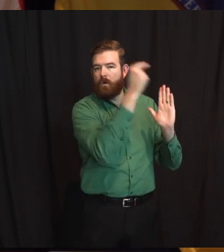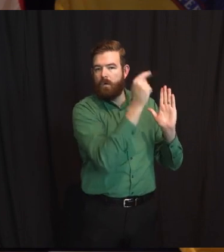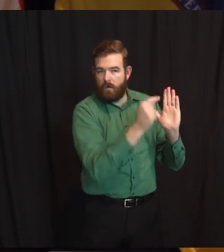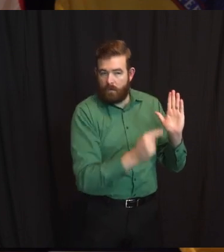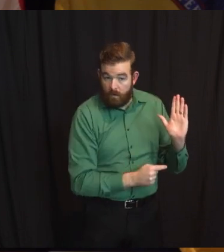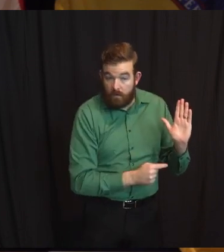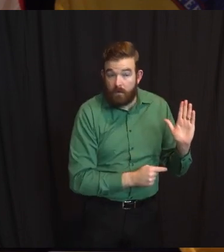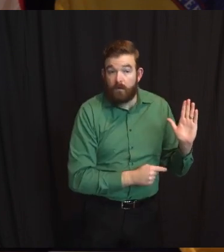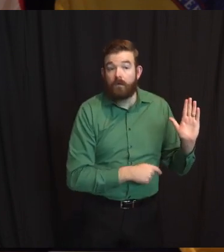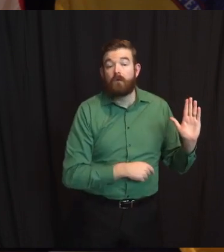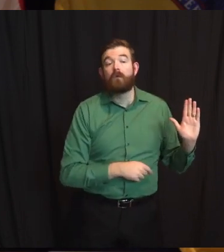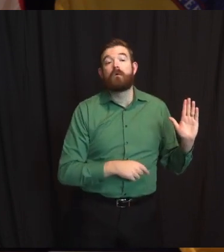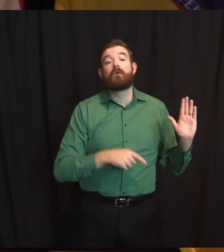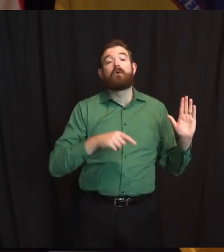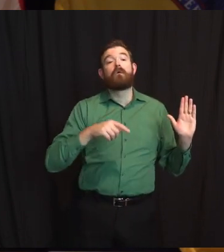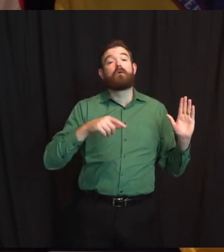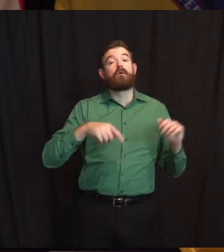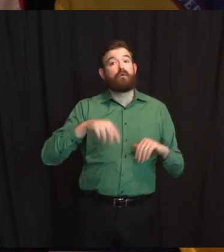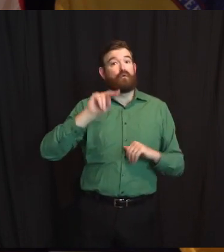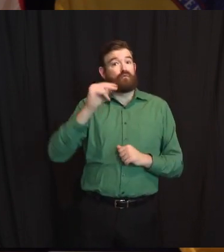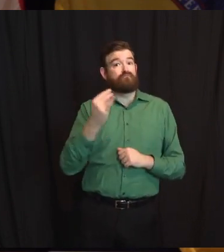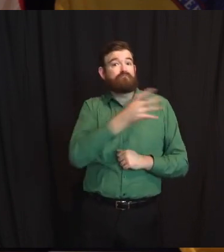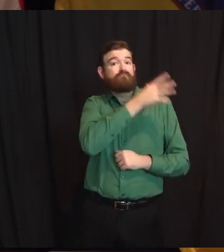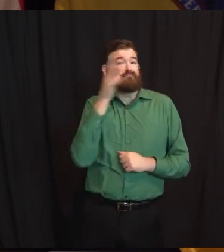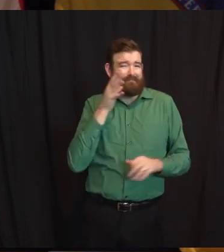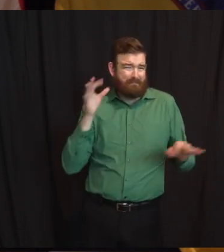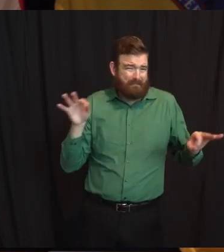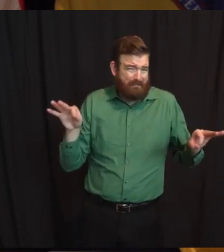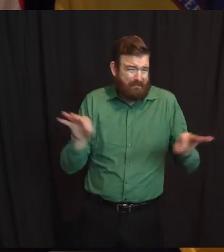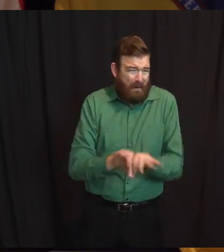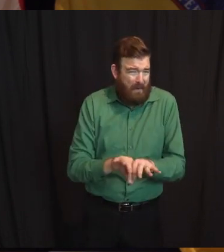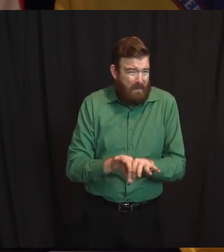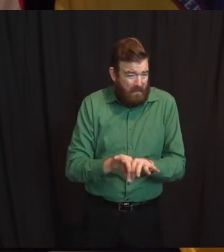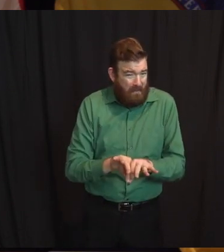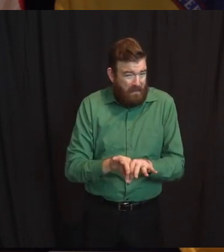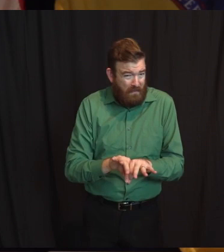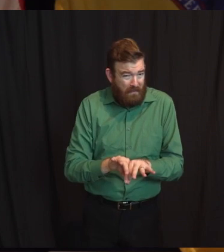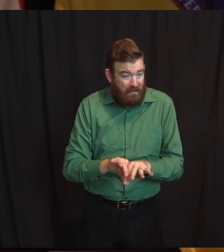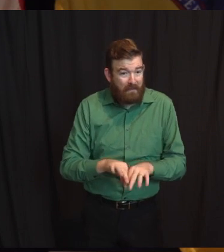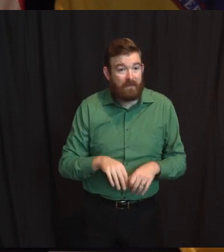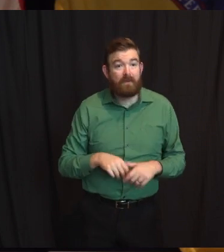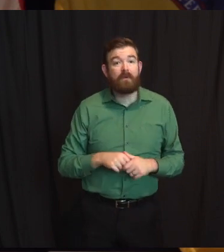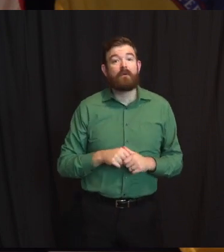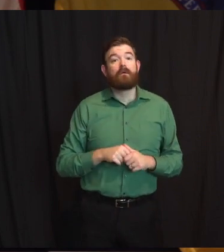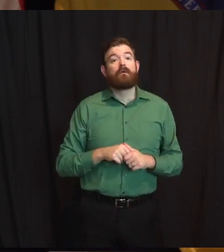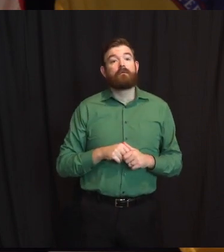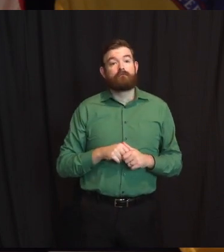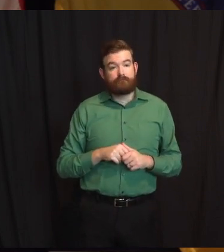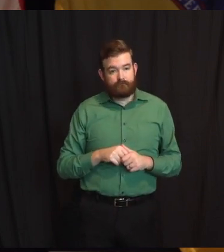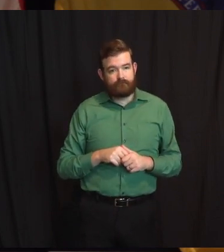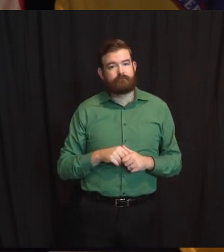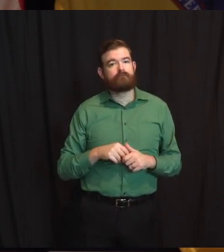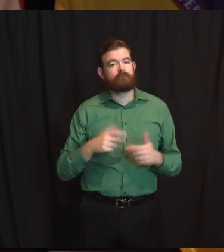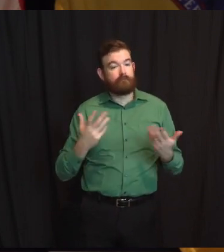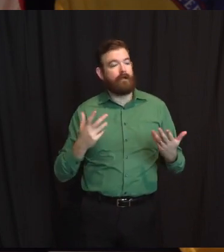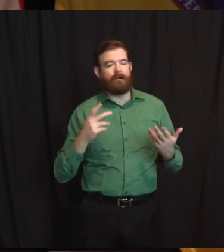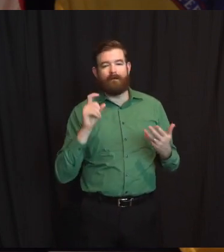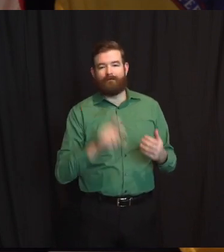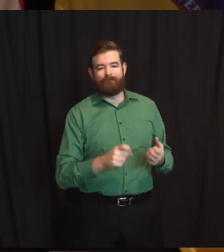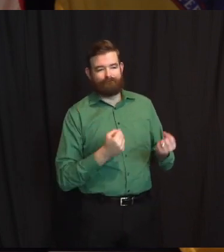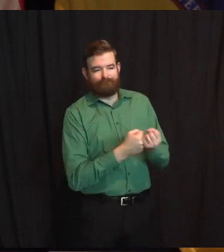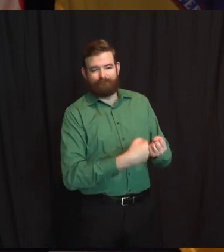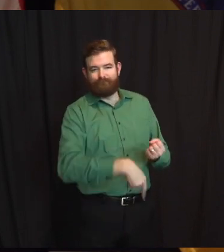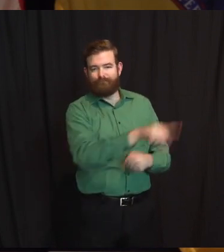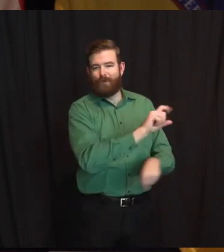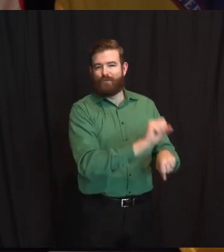vital in the state and depends on a strong workforce. As the growing season ramps up in New Jersey, this